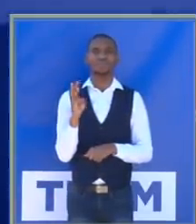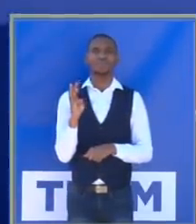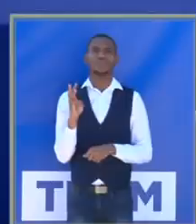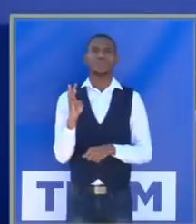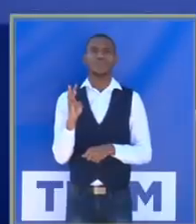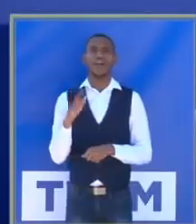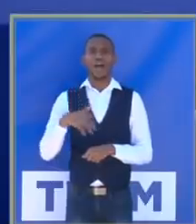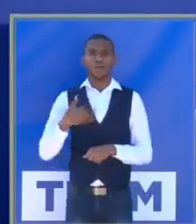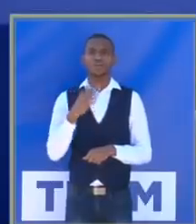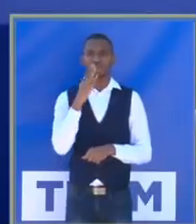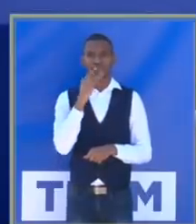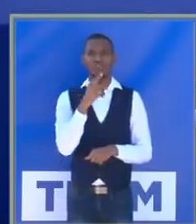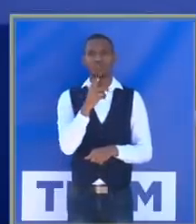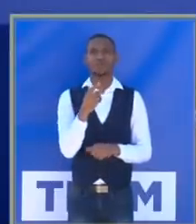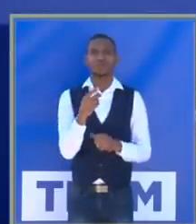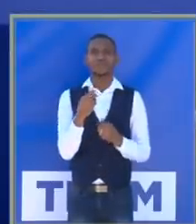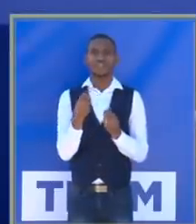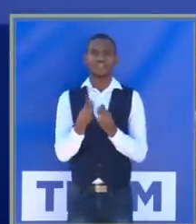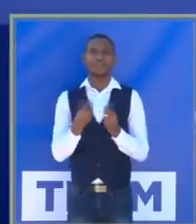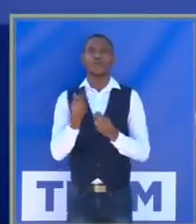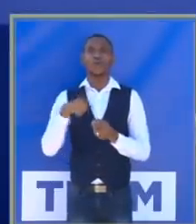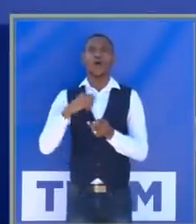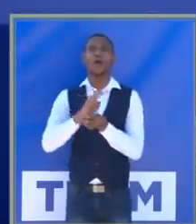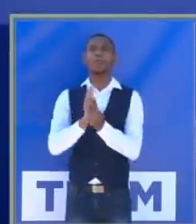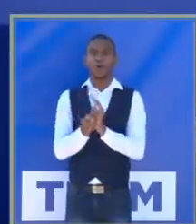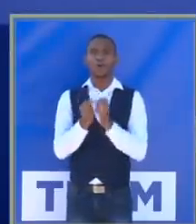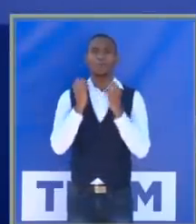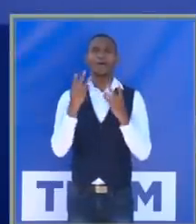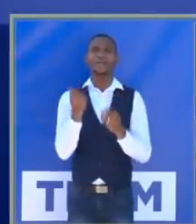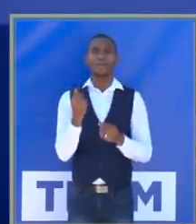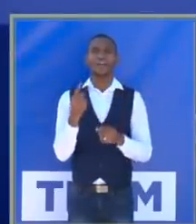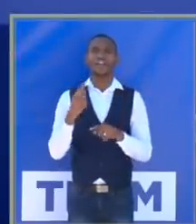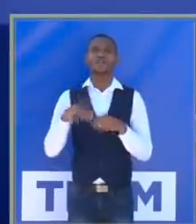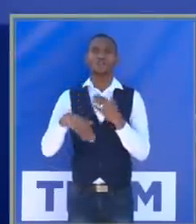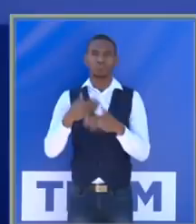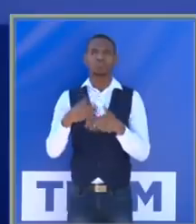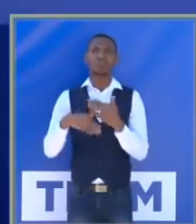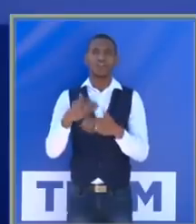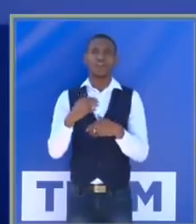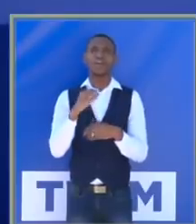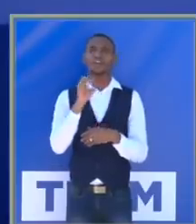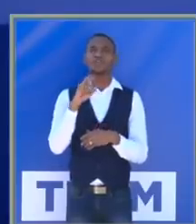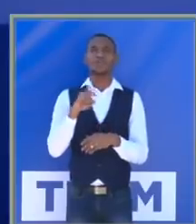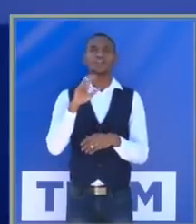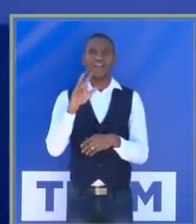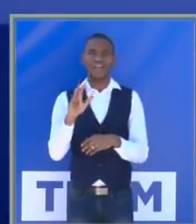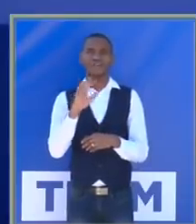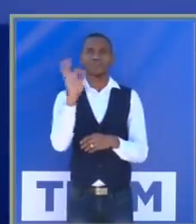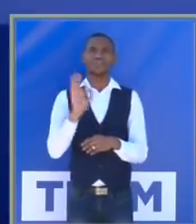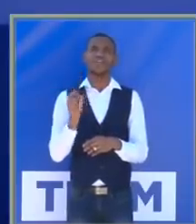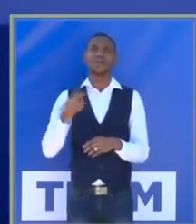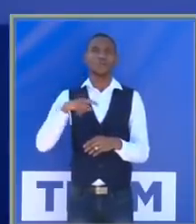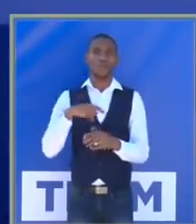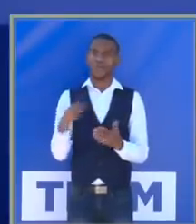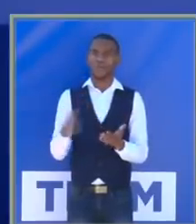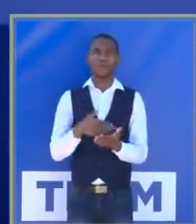And I want to tell you, South Africa, we are borrowing so much money that if we carry on growing at 0.8%, we're going to run out of